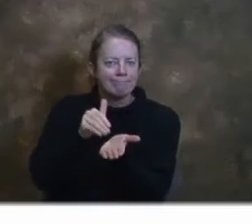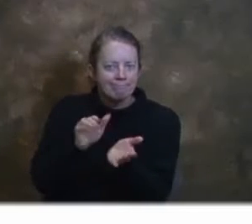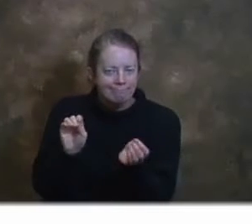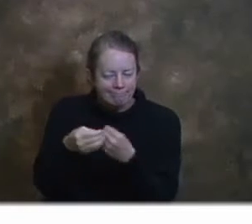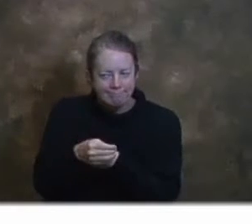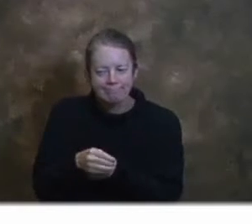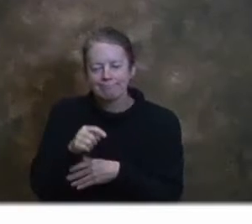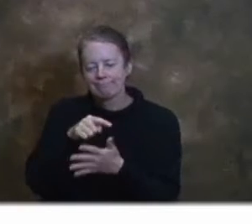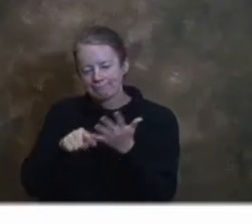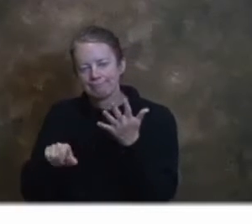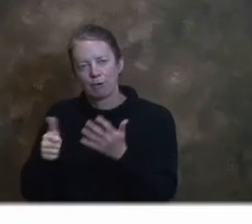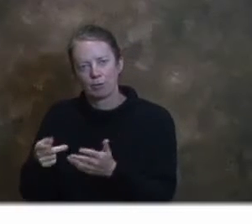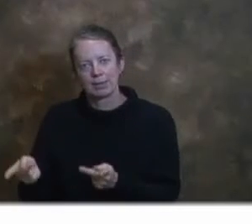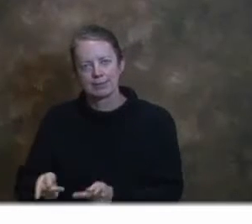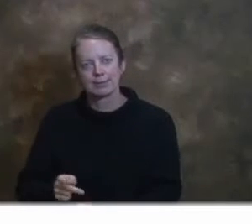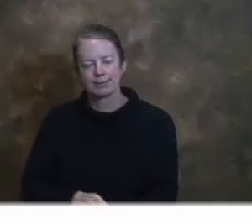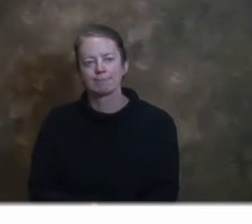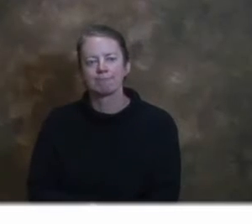and others.